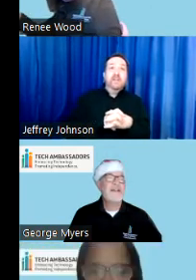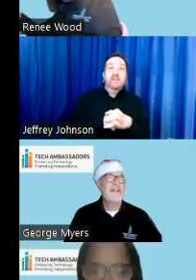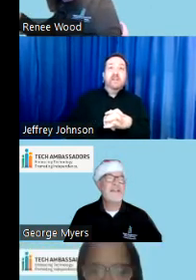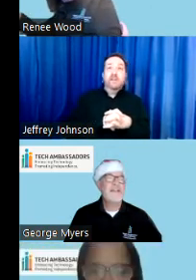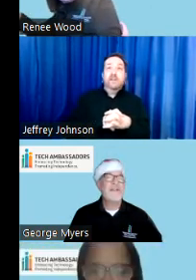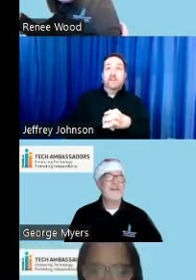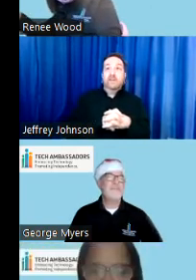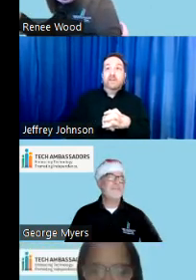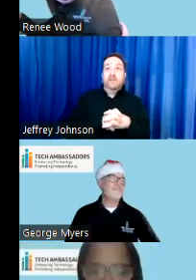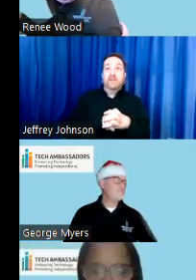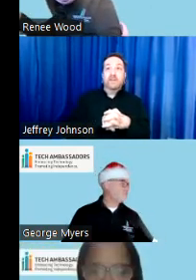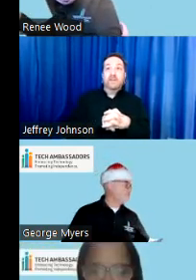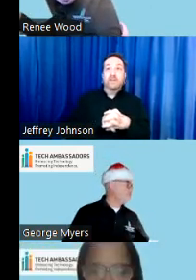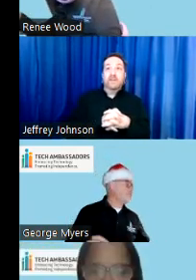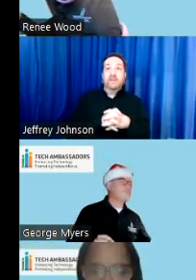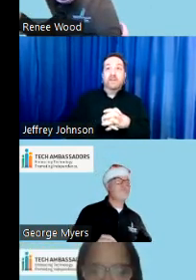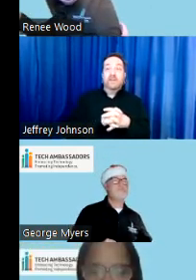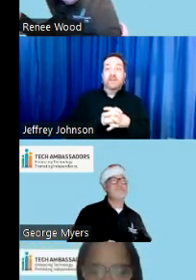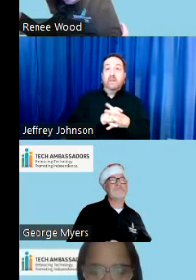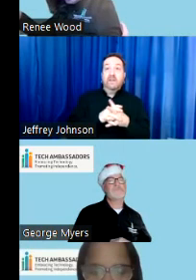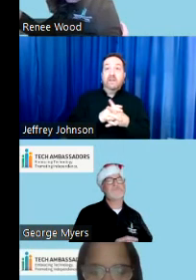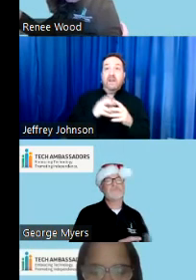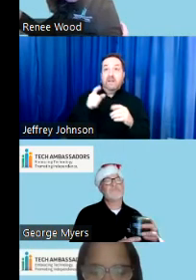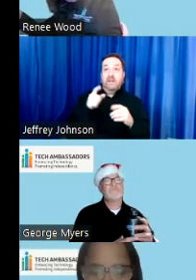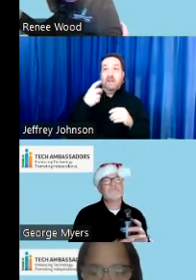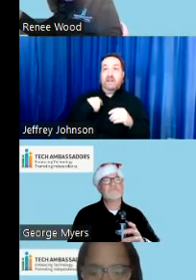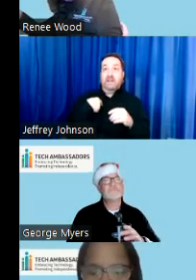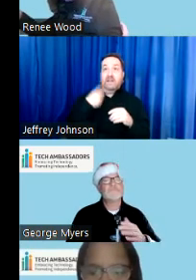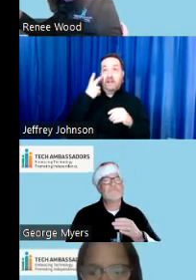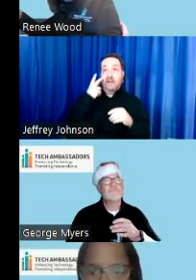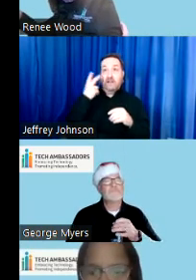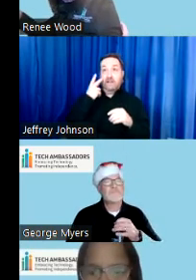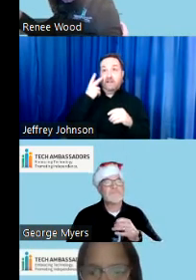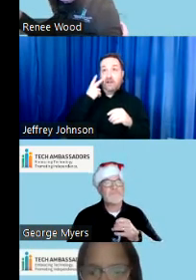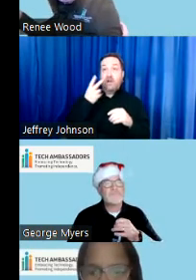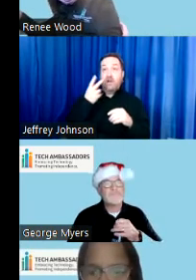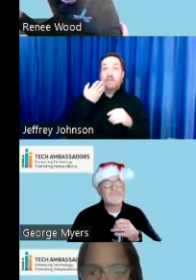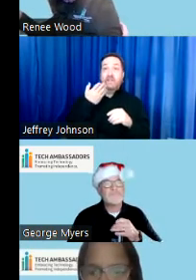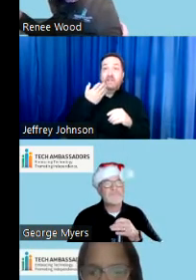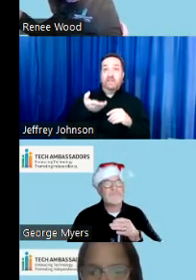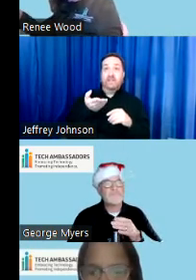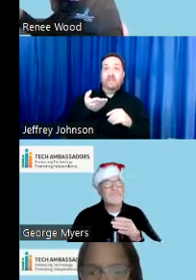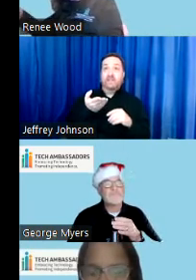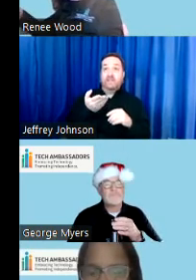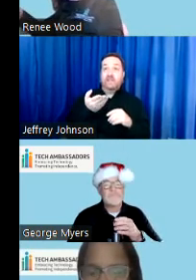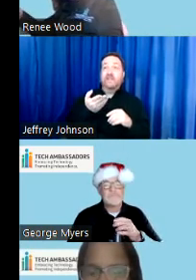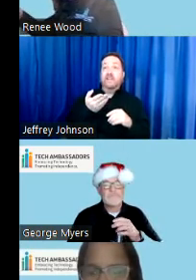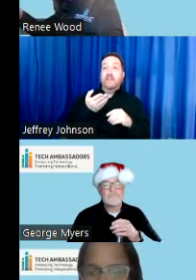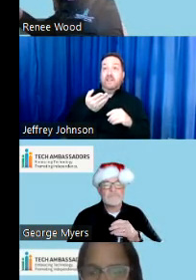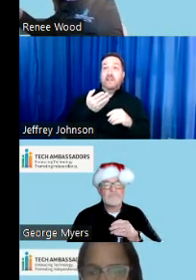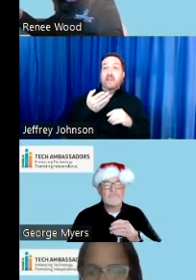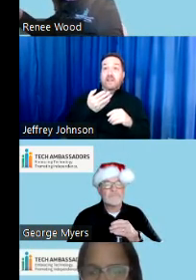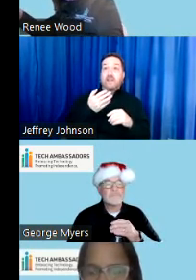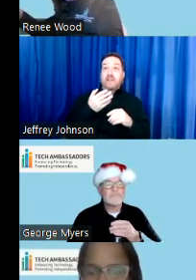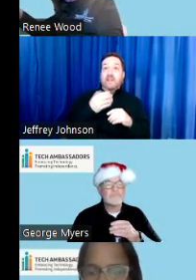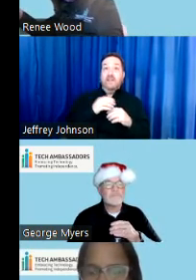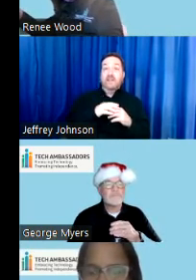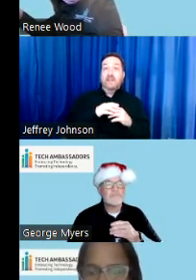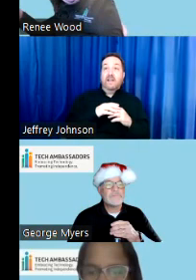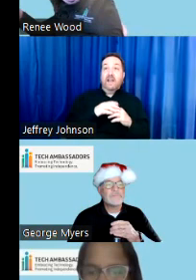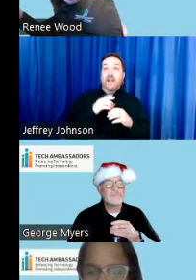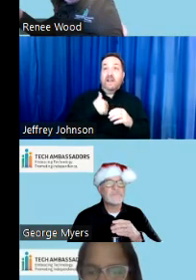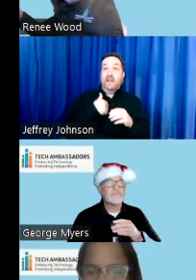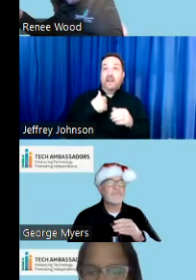I see this as a video was sort of like they suggest